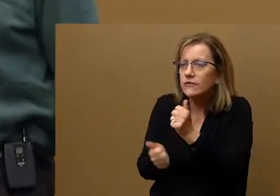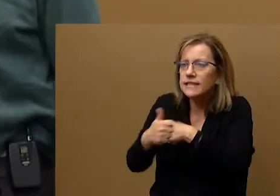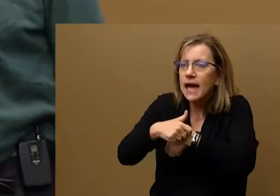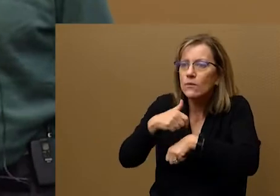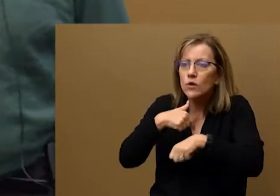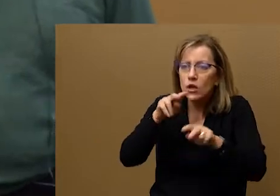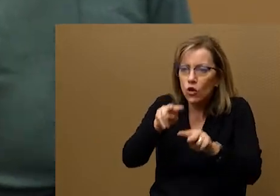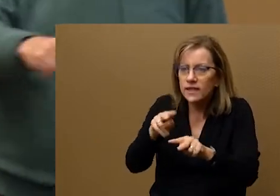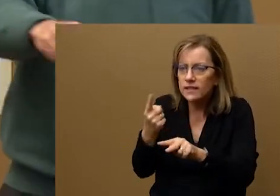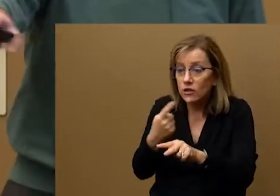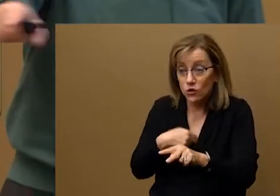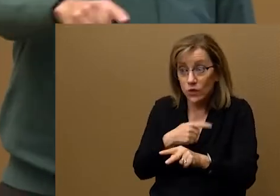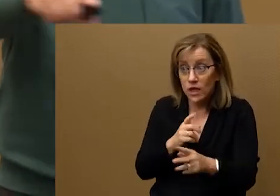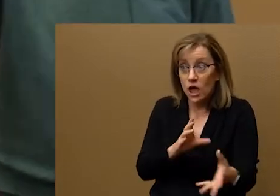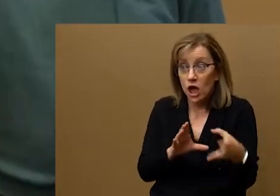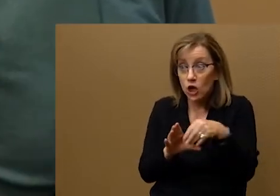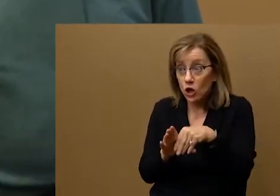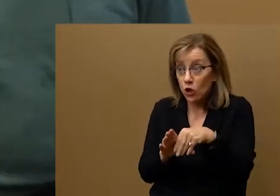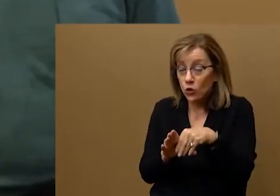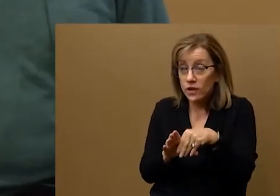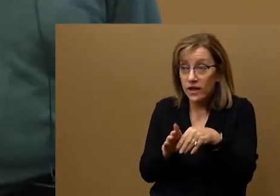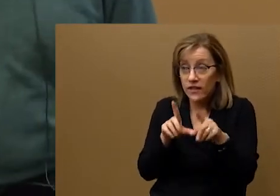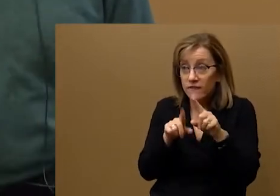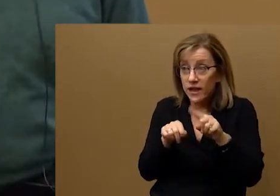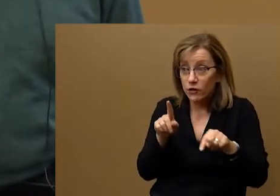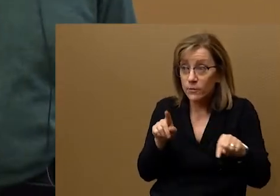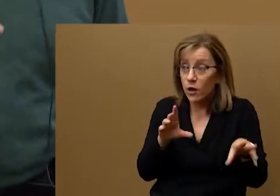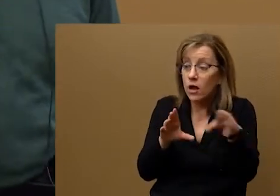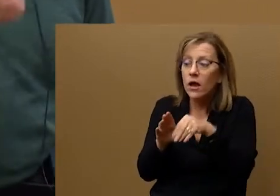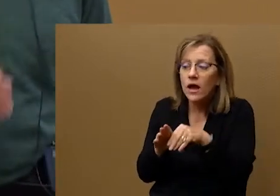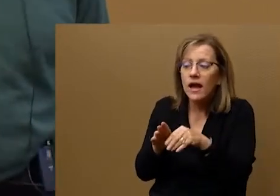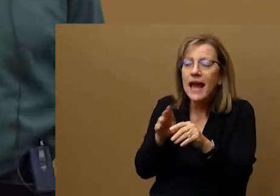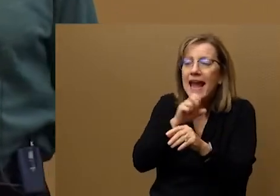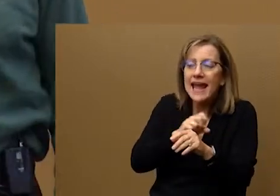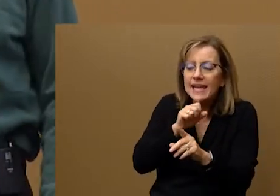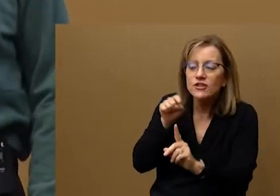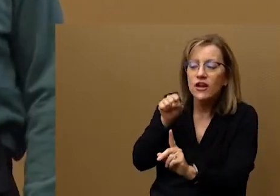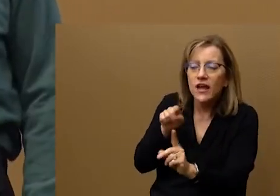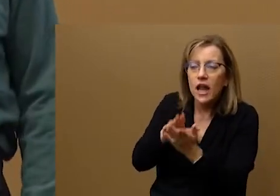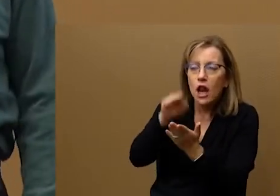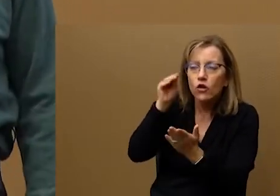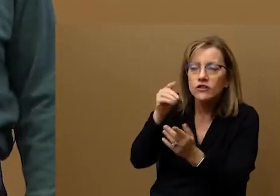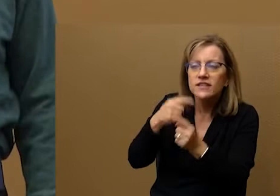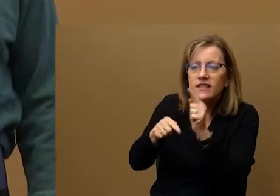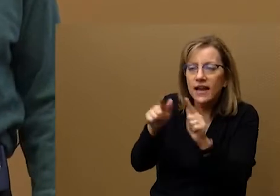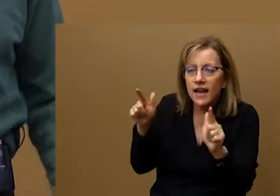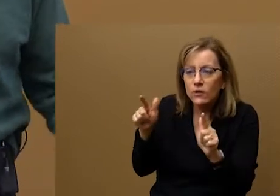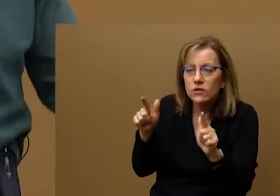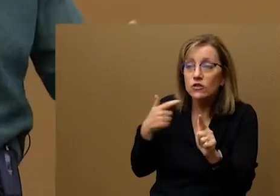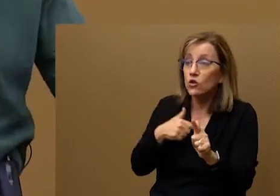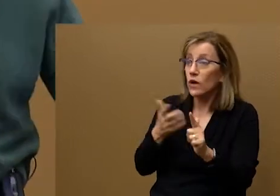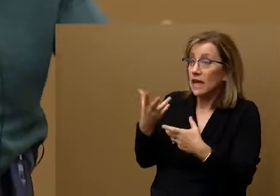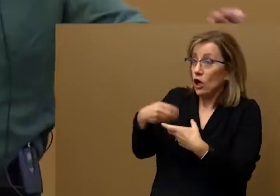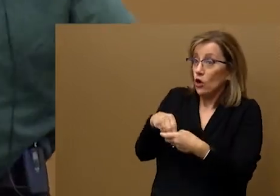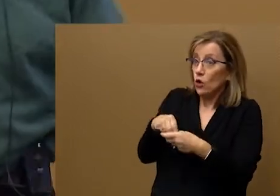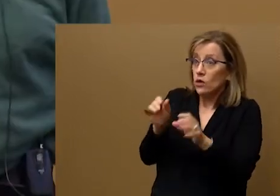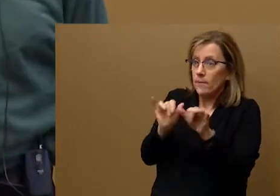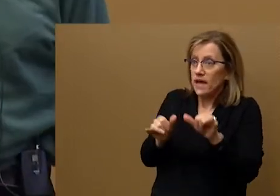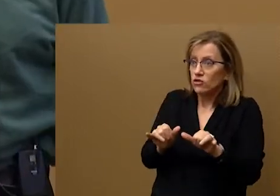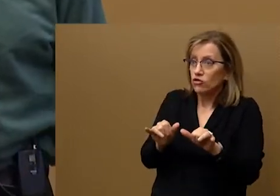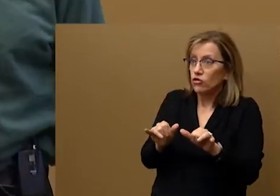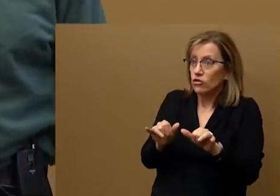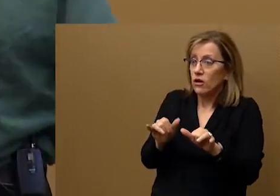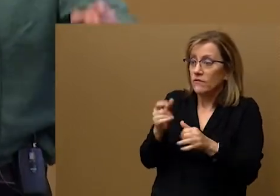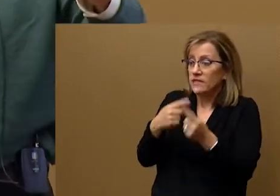looking at something, do we include the variable of age of acquisition of sign language? Or quality of sign, do we include a measure of sign